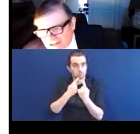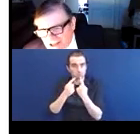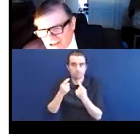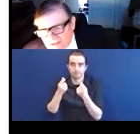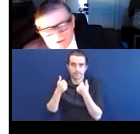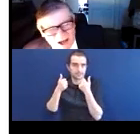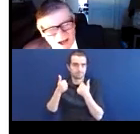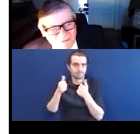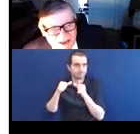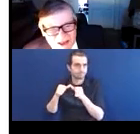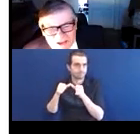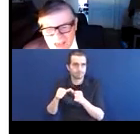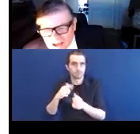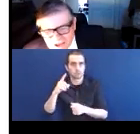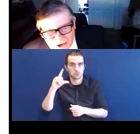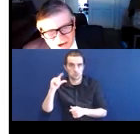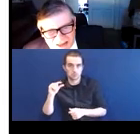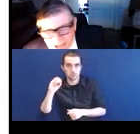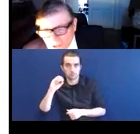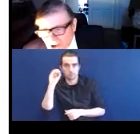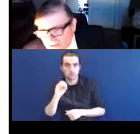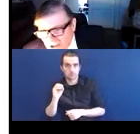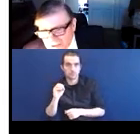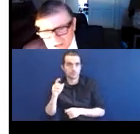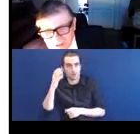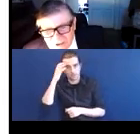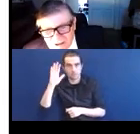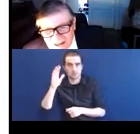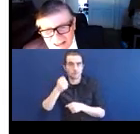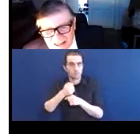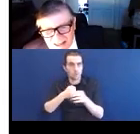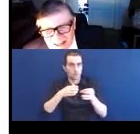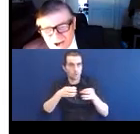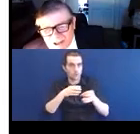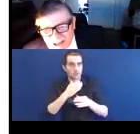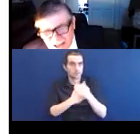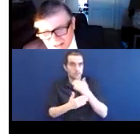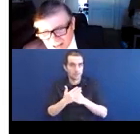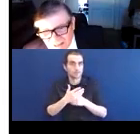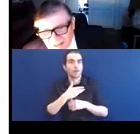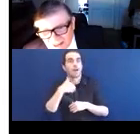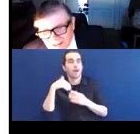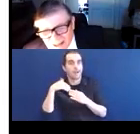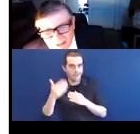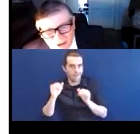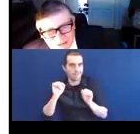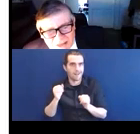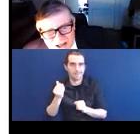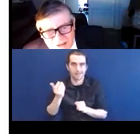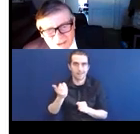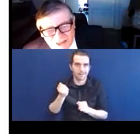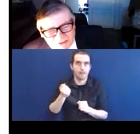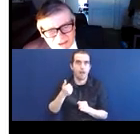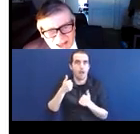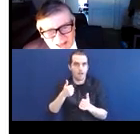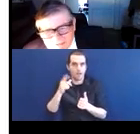for social security network for those people. So it is a cost saving if they think of it that way. But